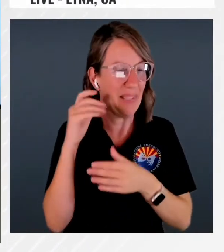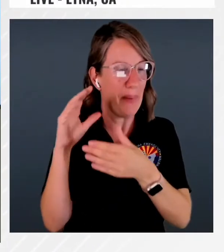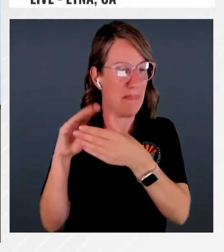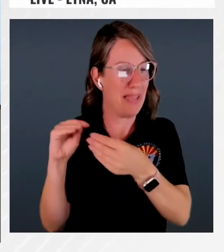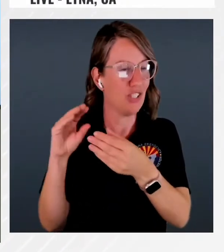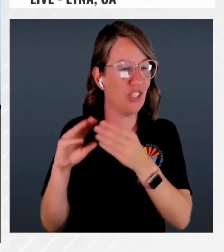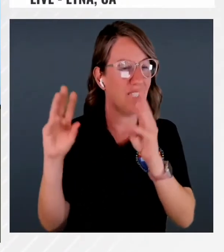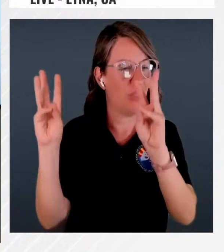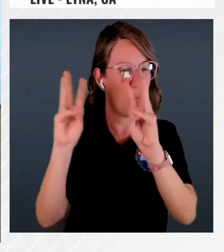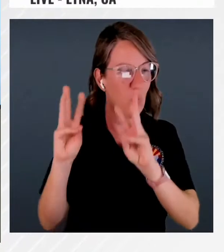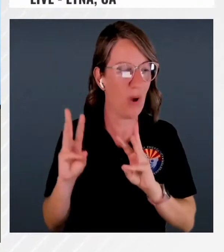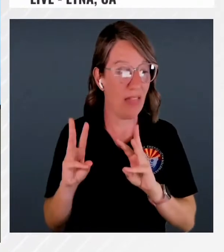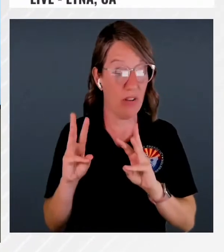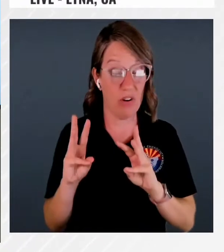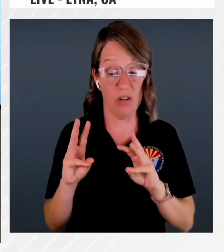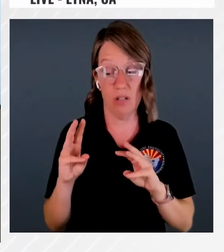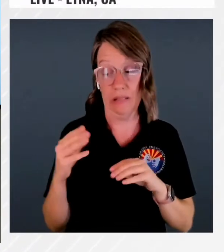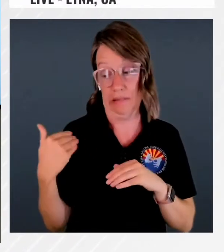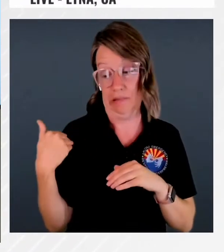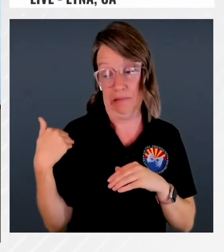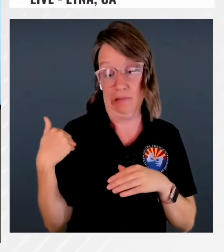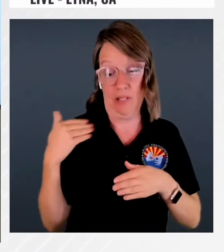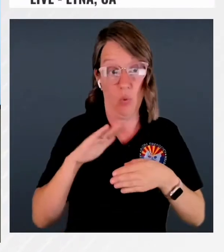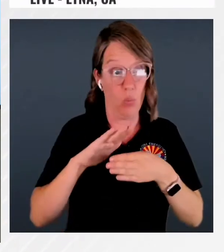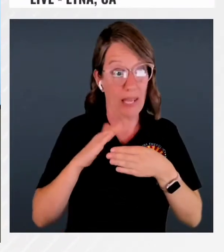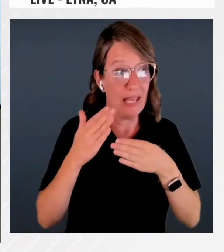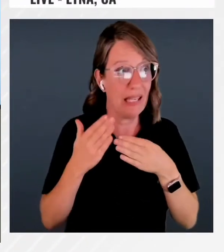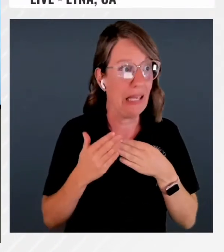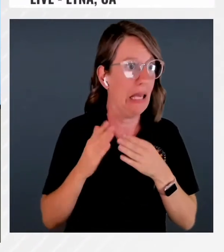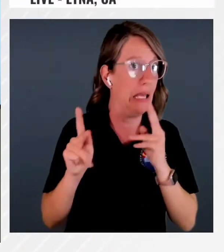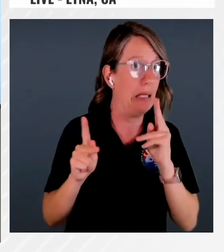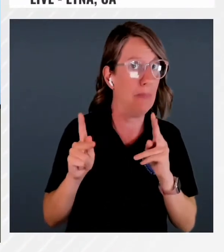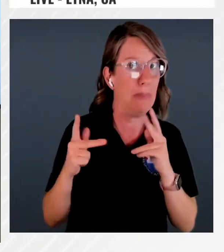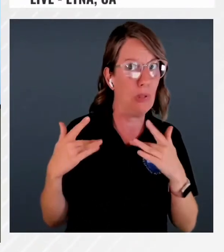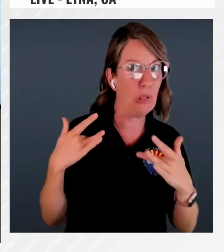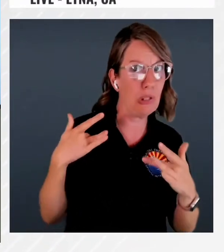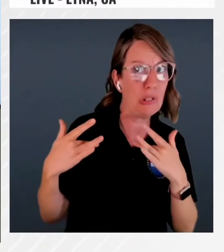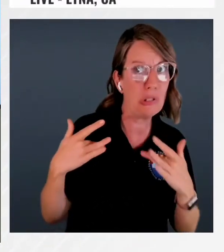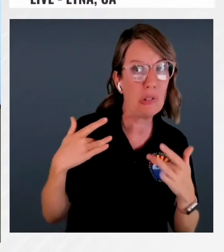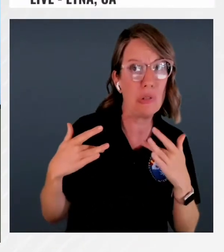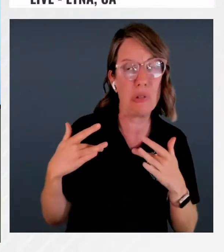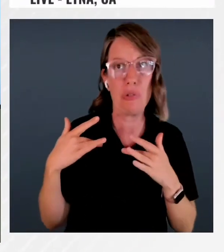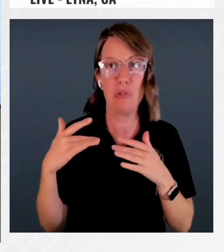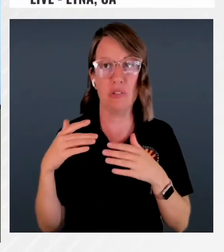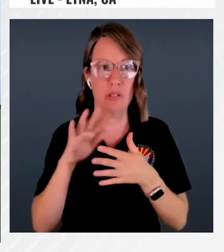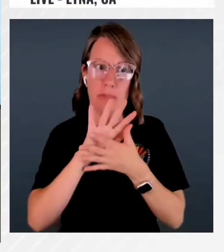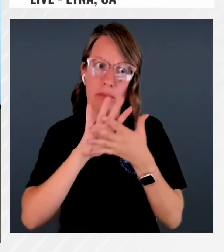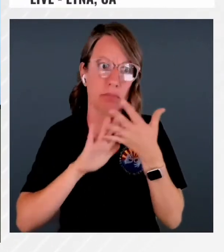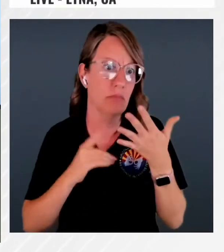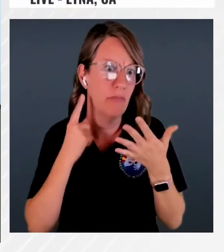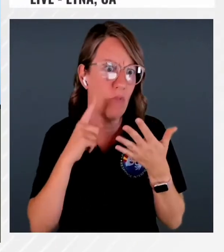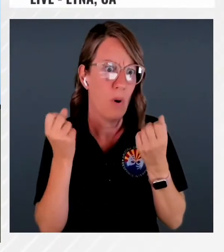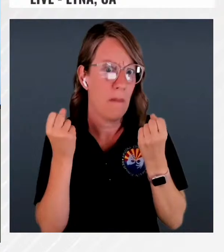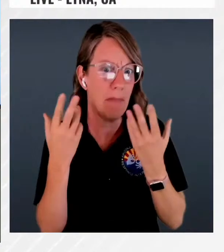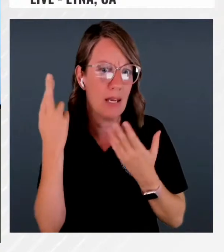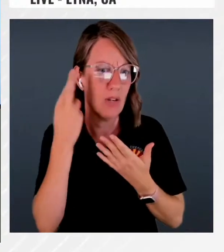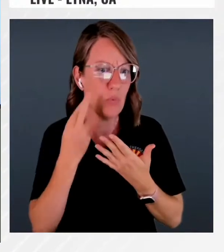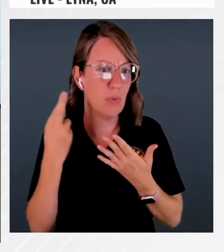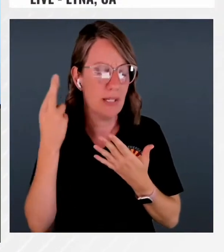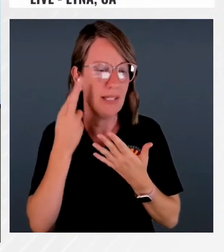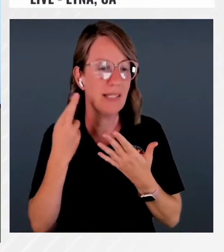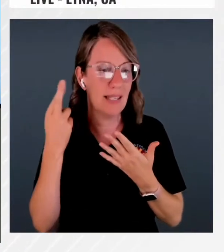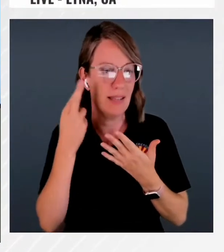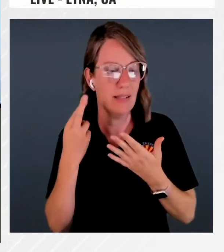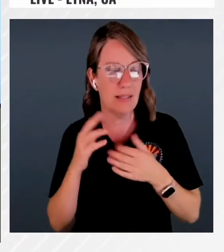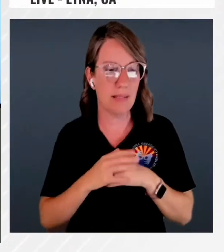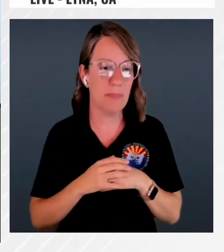into this weekend, there was a lot of concern with regards to the weather. We had several different concerns that we were looking at,